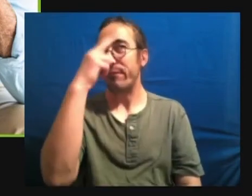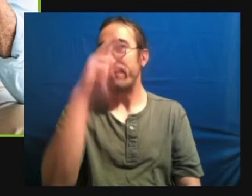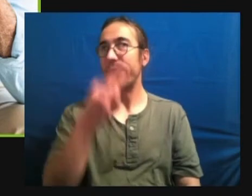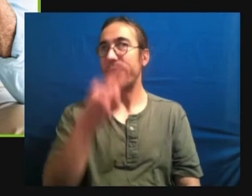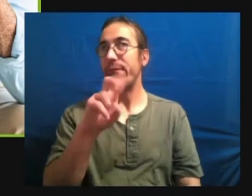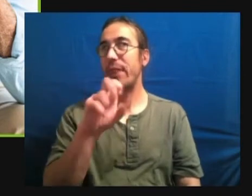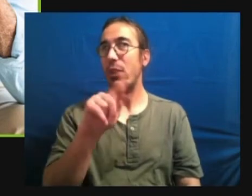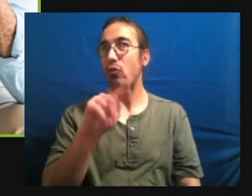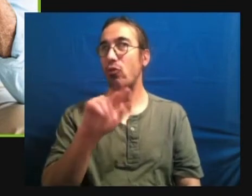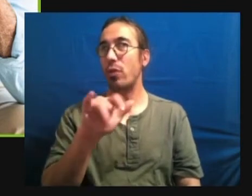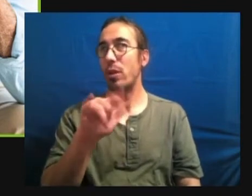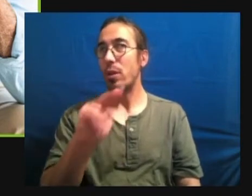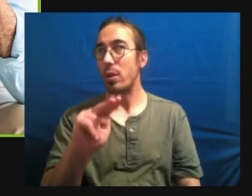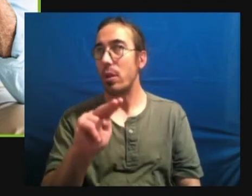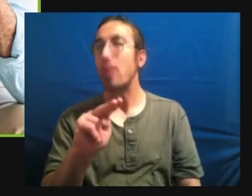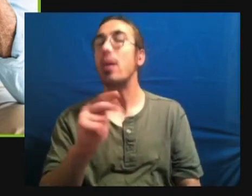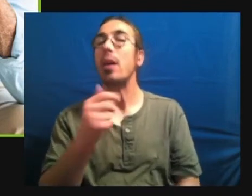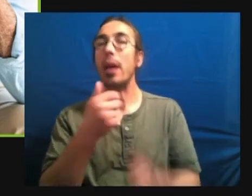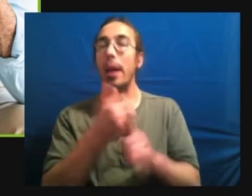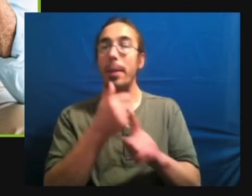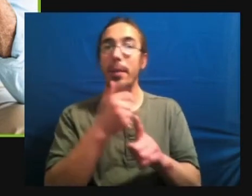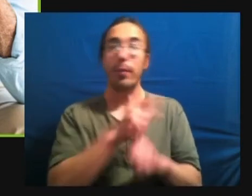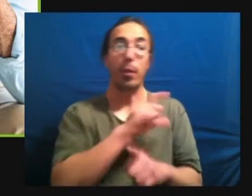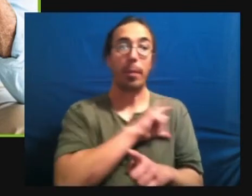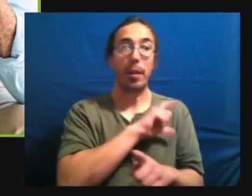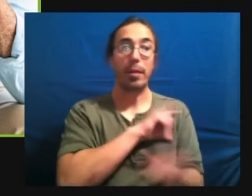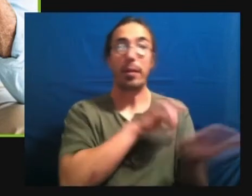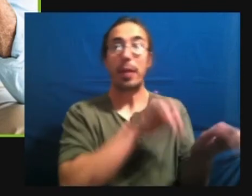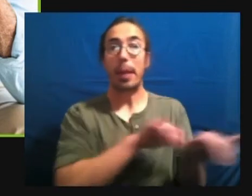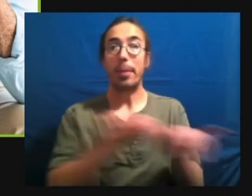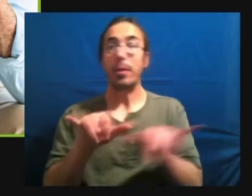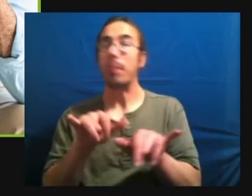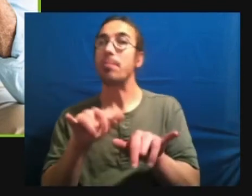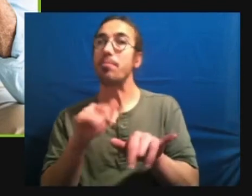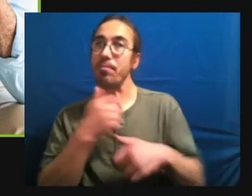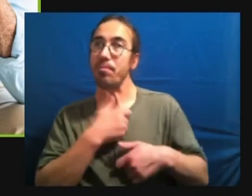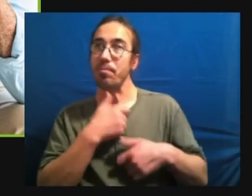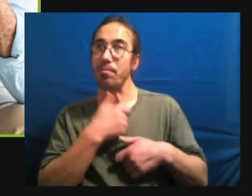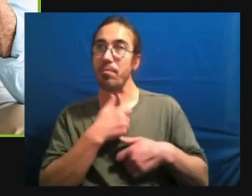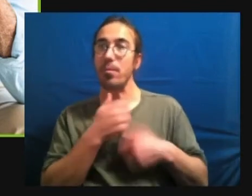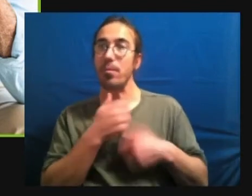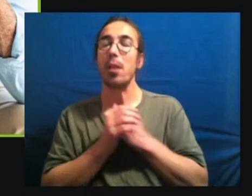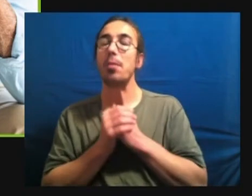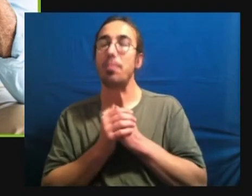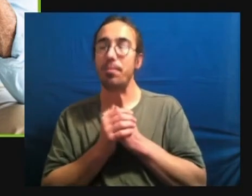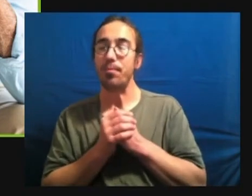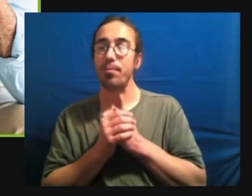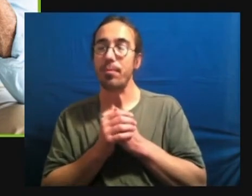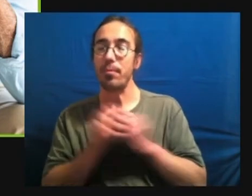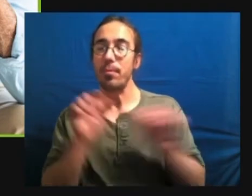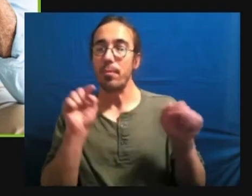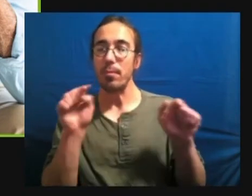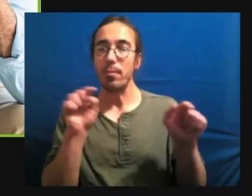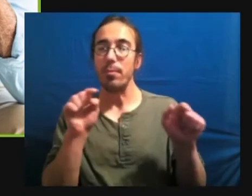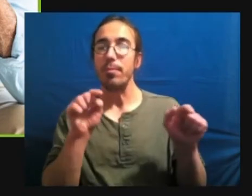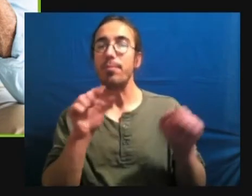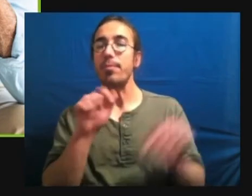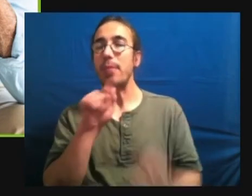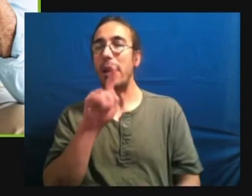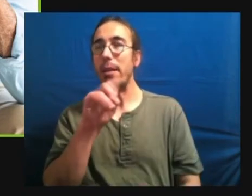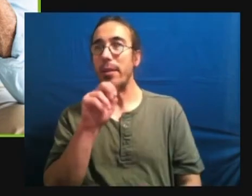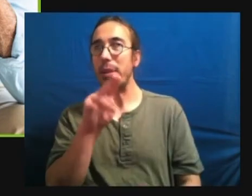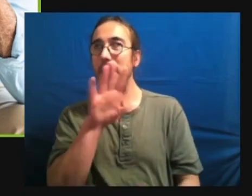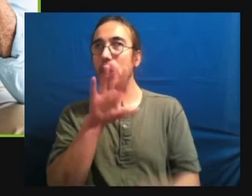an officer, and as a patriot, as defined by those in his social identity intersections. But Ellison engages in logical empathy.